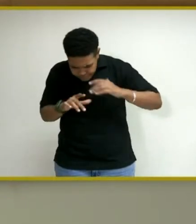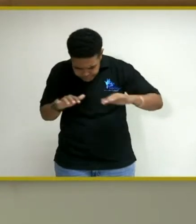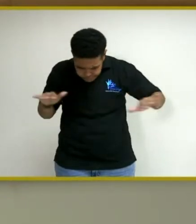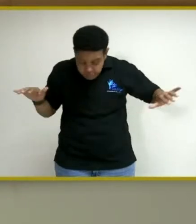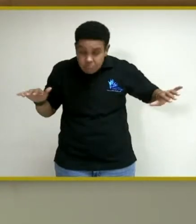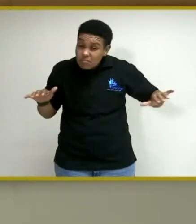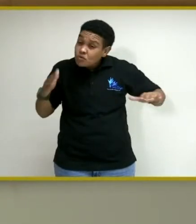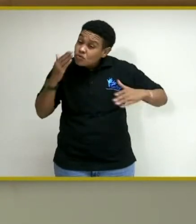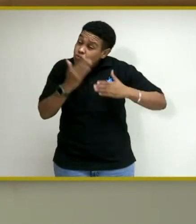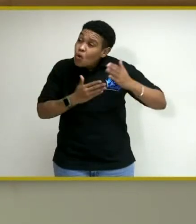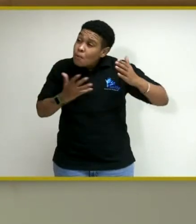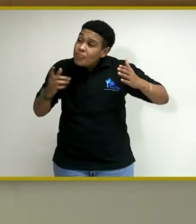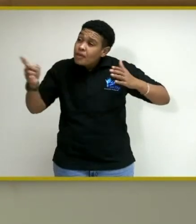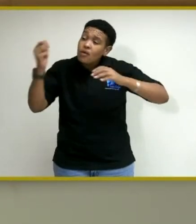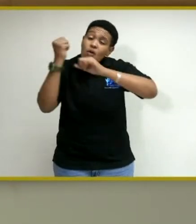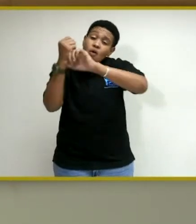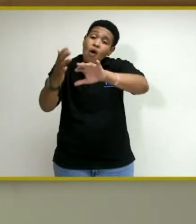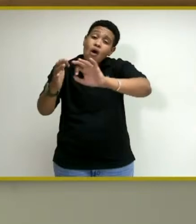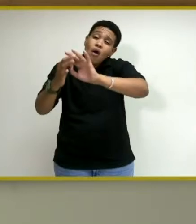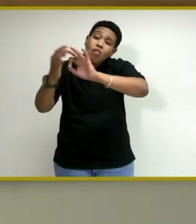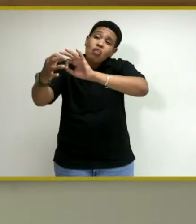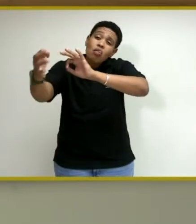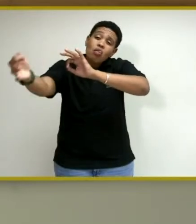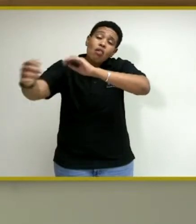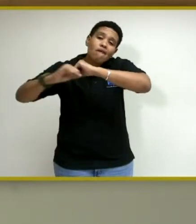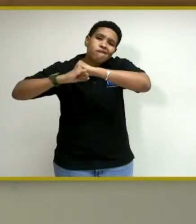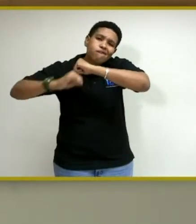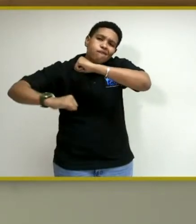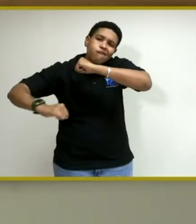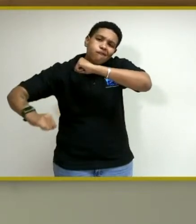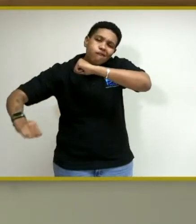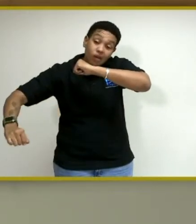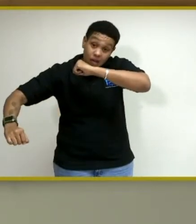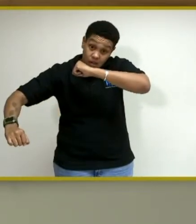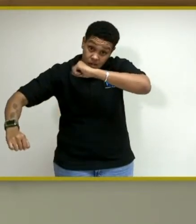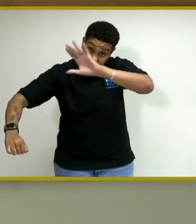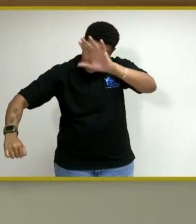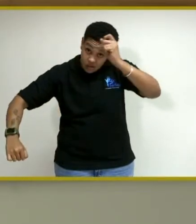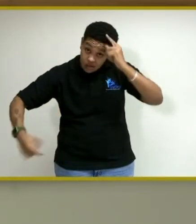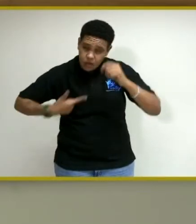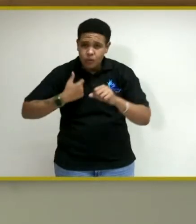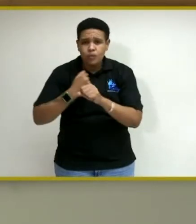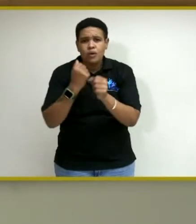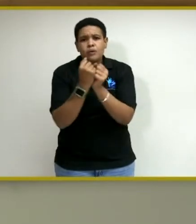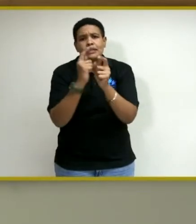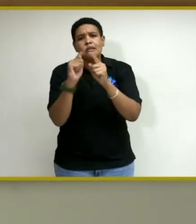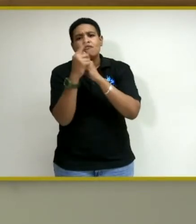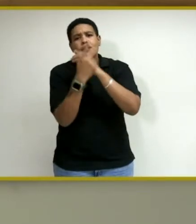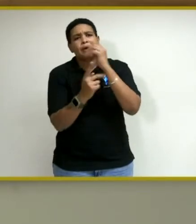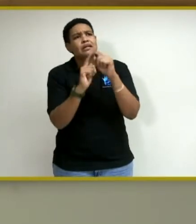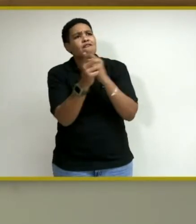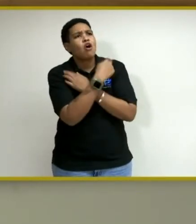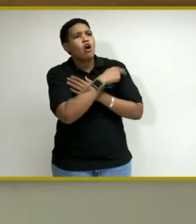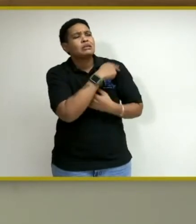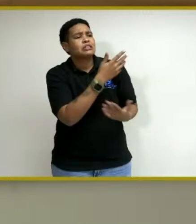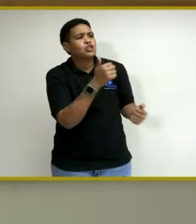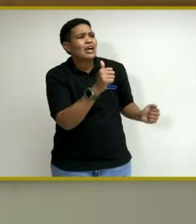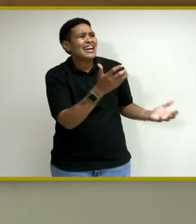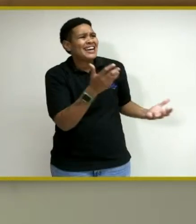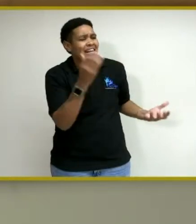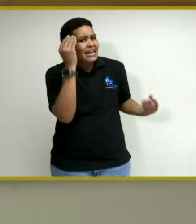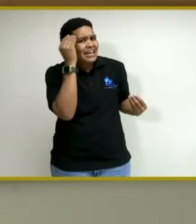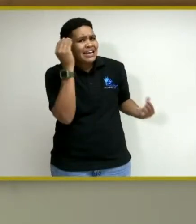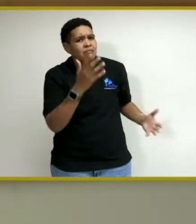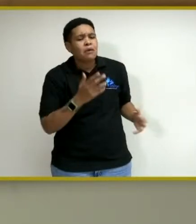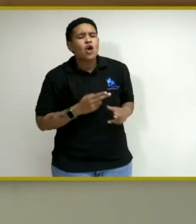delay. And, we have been working with the parishes and with the hospitals to try to get the information in as soon